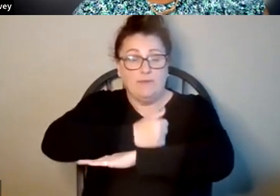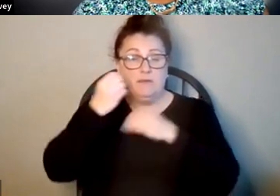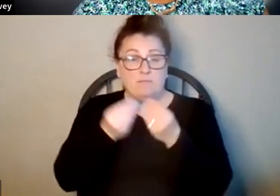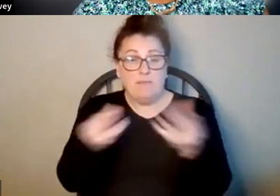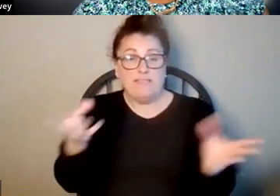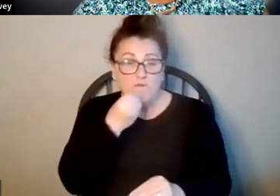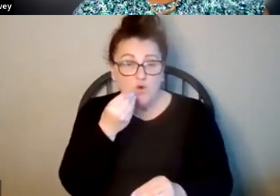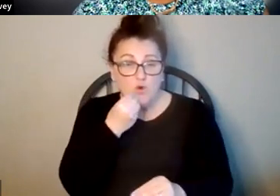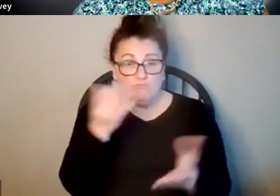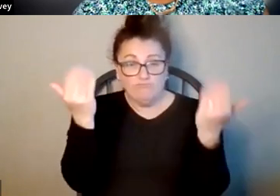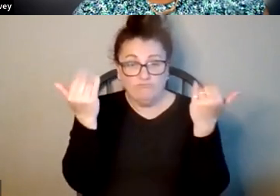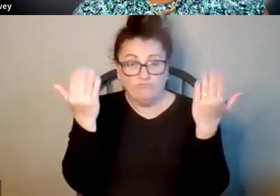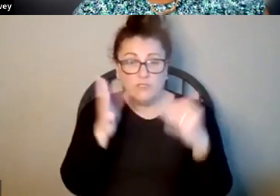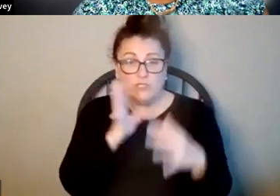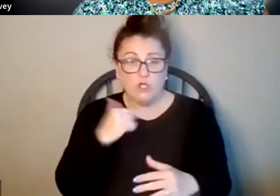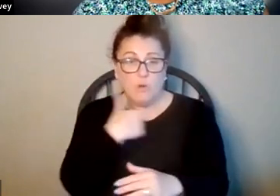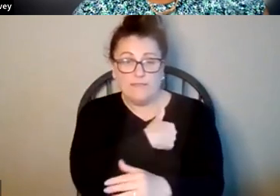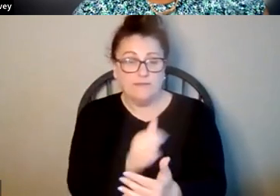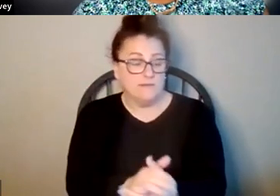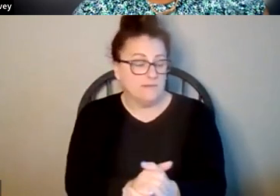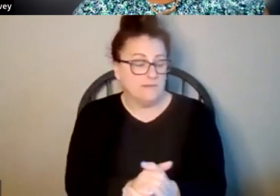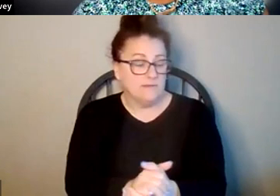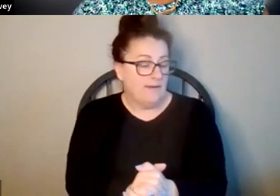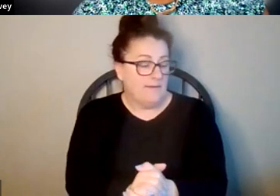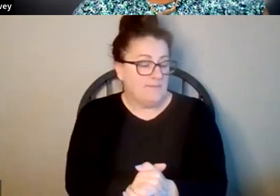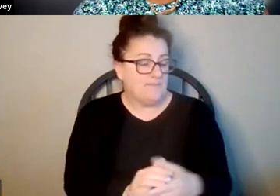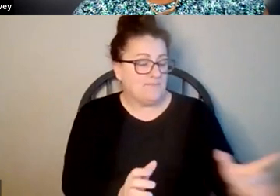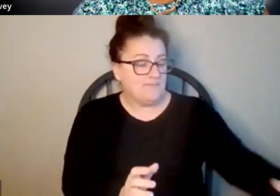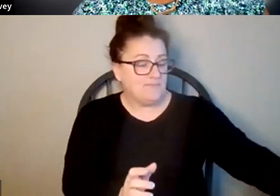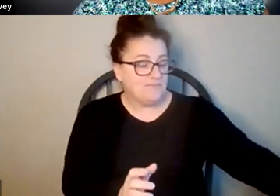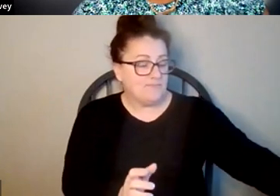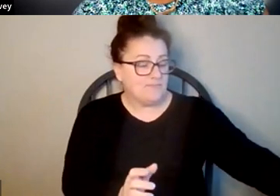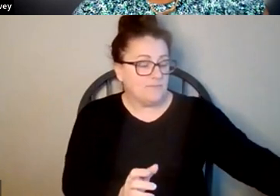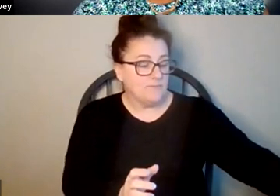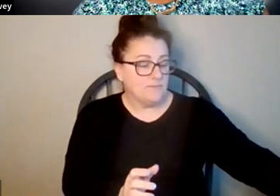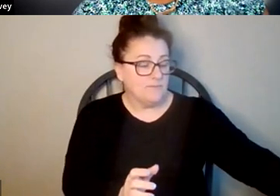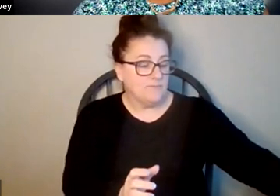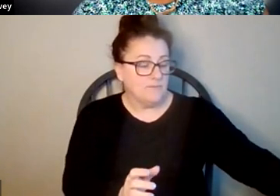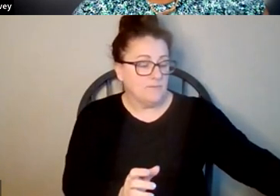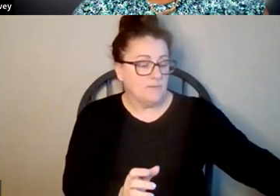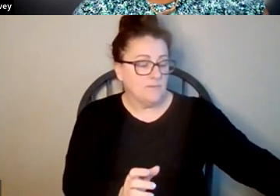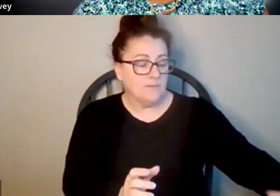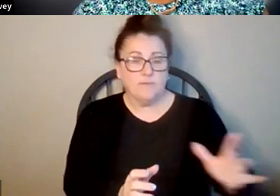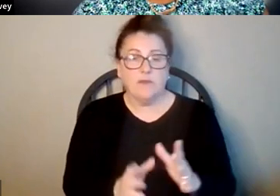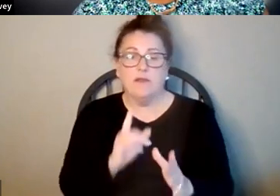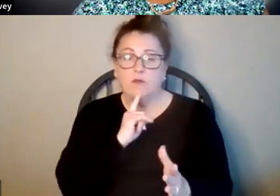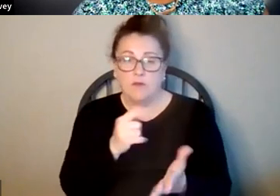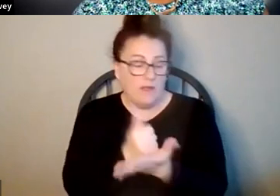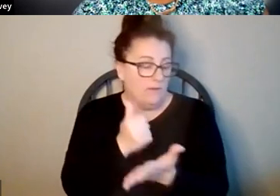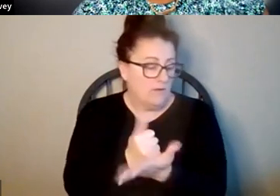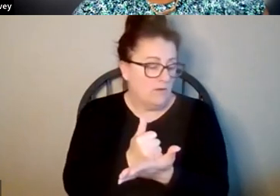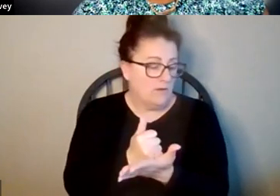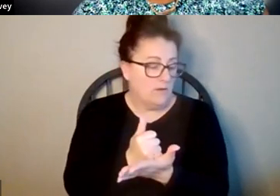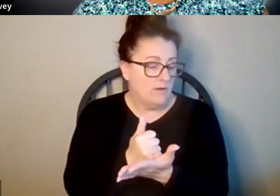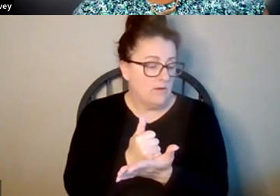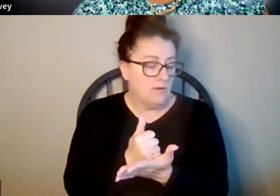get kids to talk to us. Okay, thank you. That's very helpful, Jean. So we will put that in our bag of